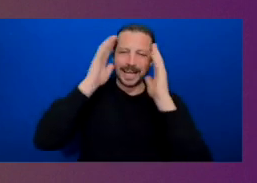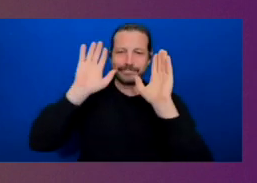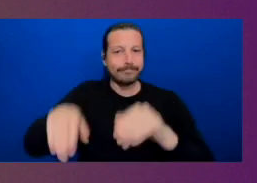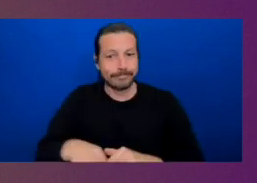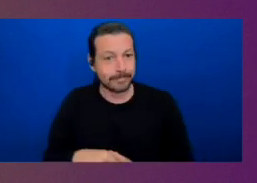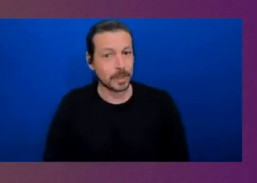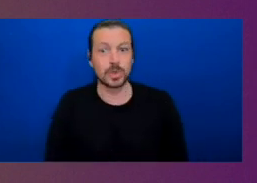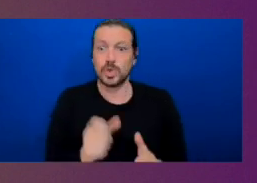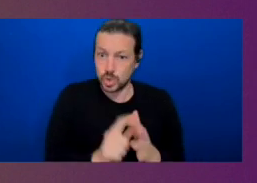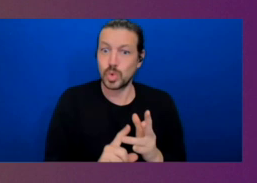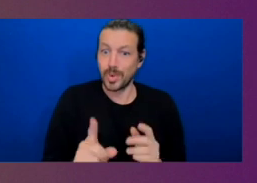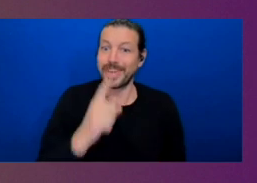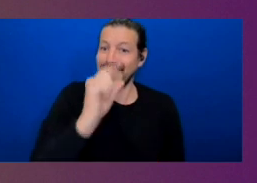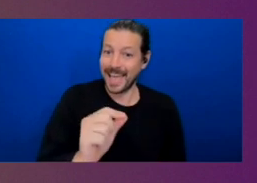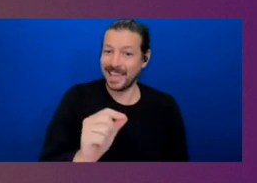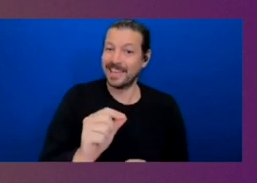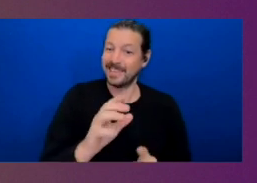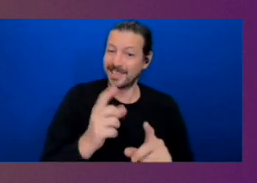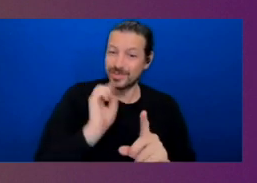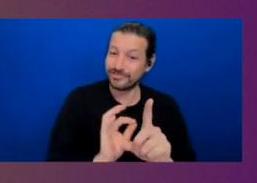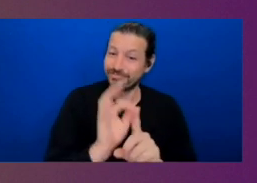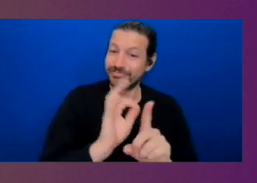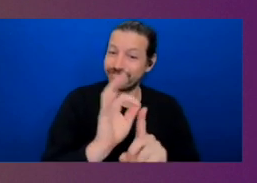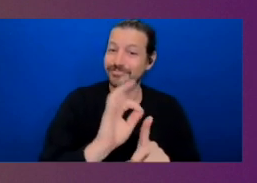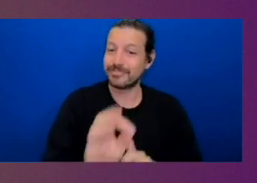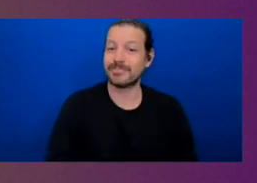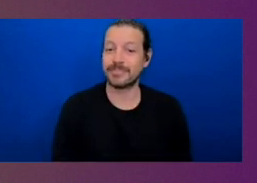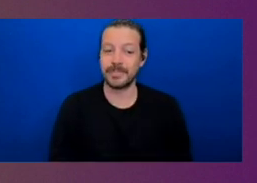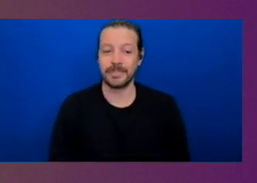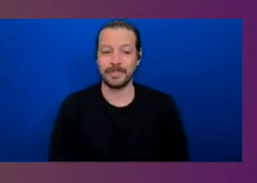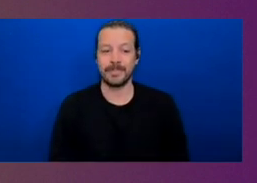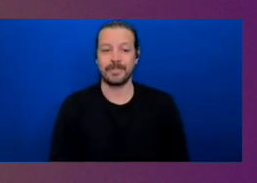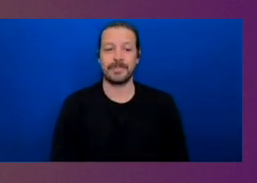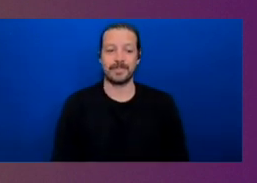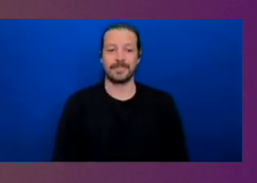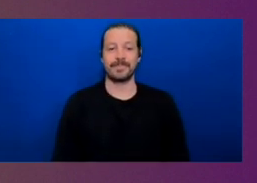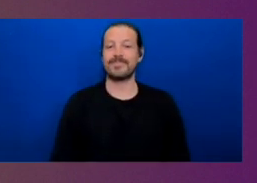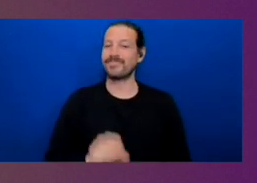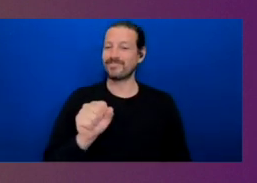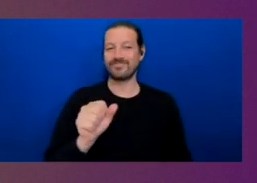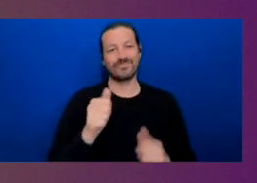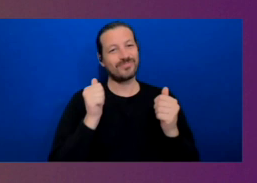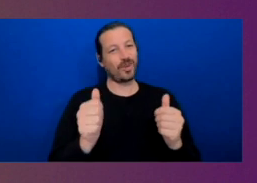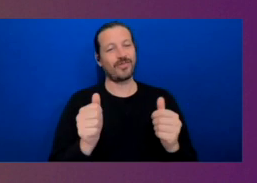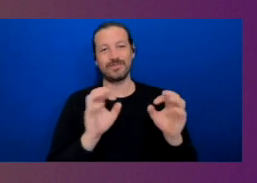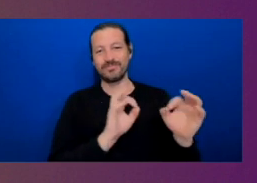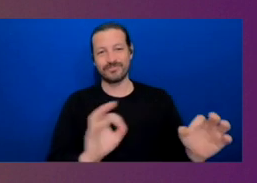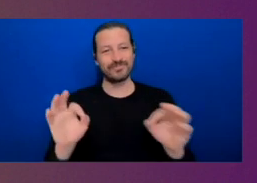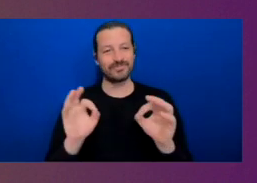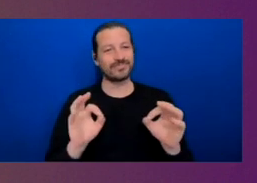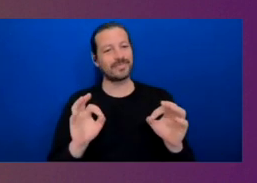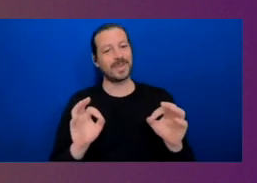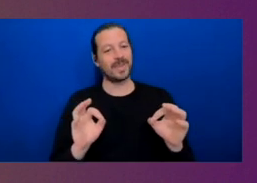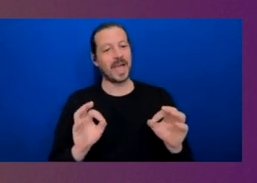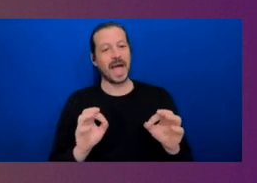you can do today to do something better. That is so brilliantly put by all three of you. I feel like that's kind of, we